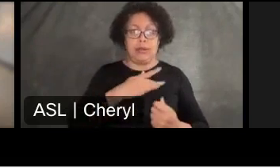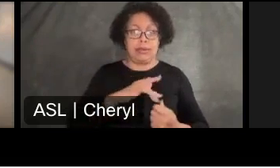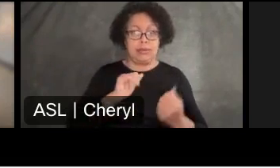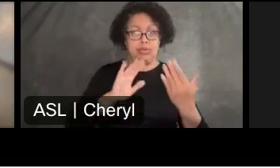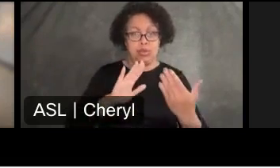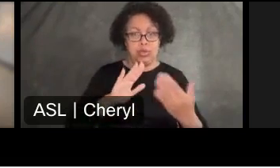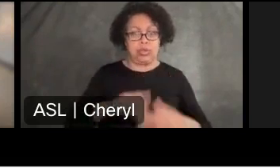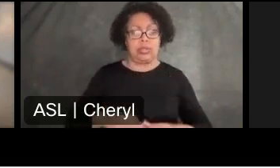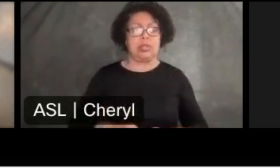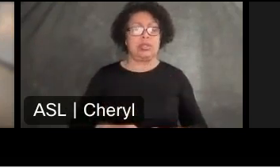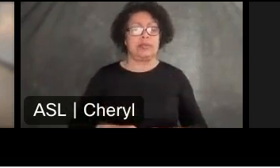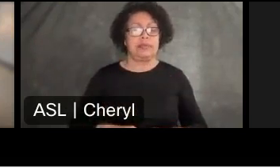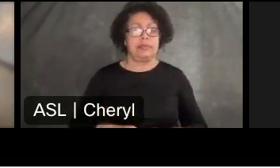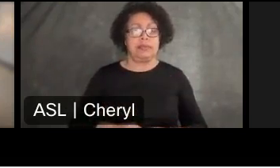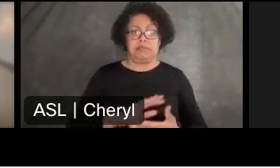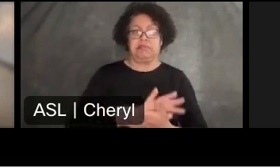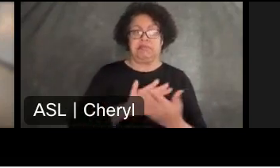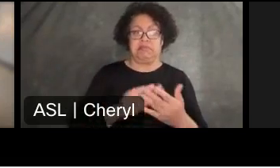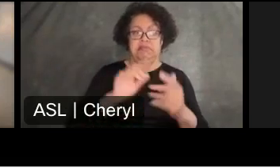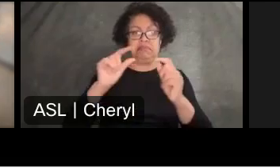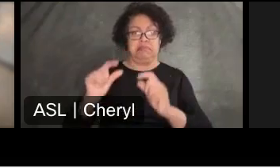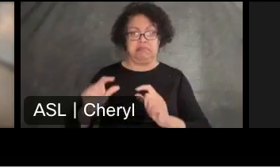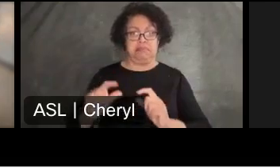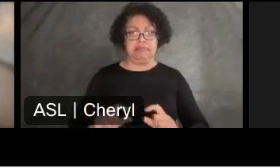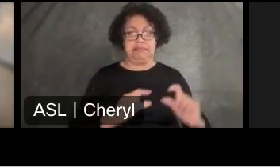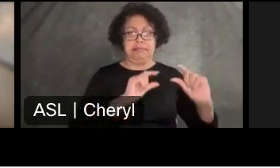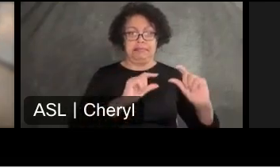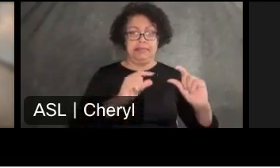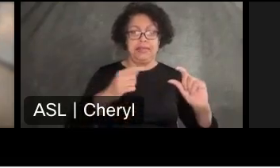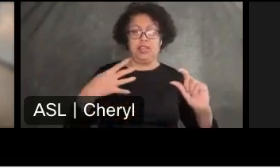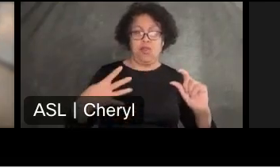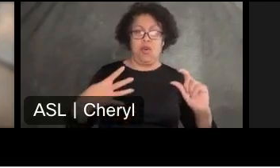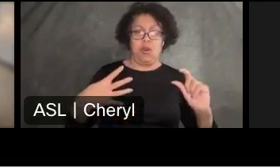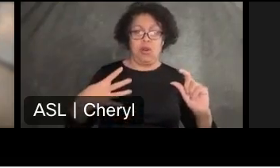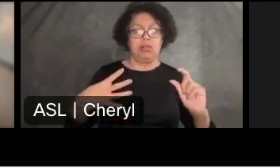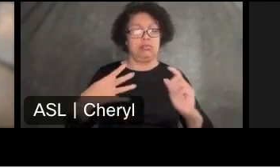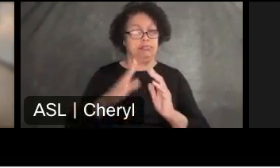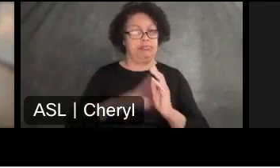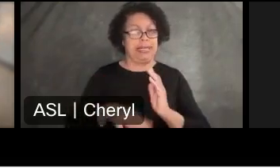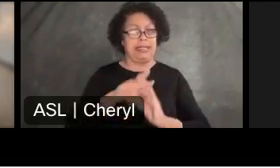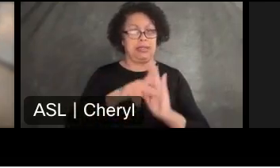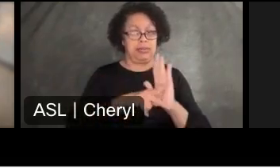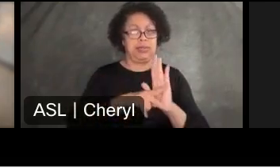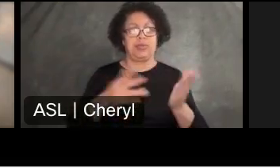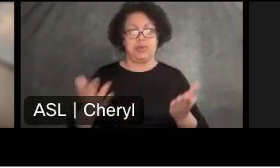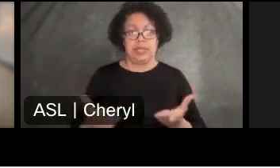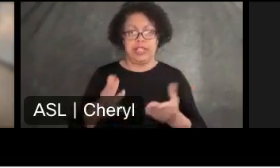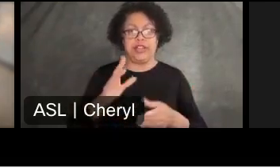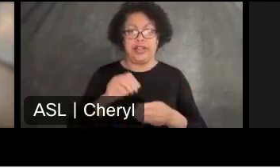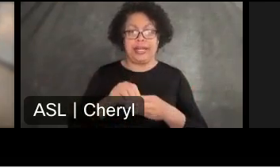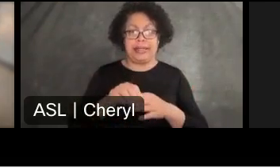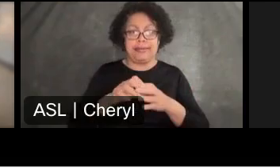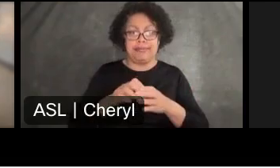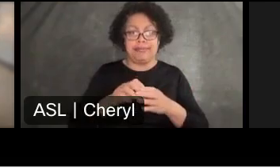And these four key perspectives help inform the core principles that are found here in the inner circle that